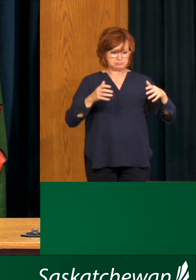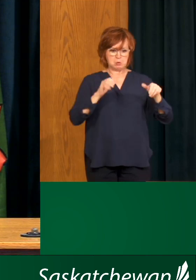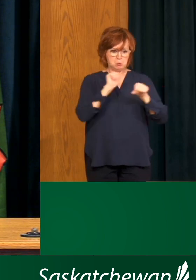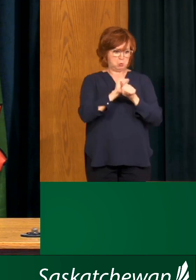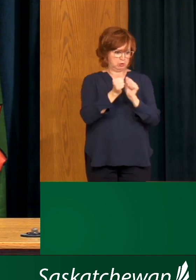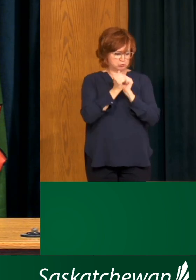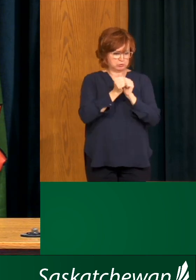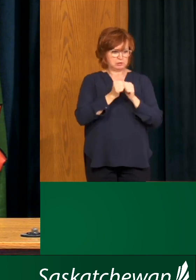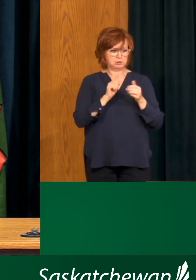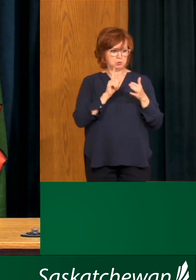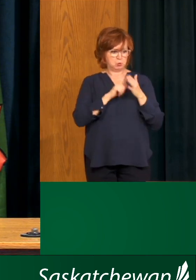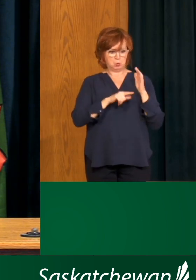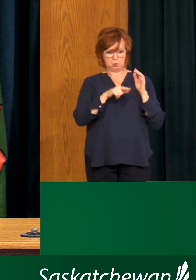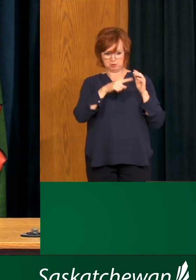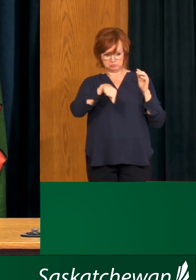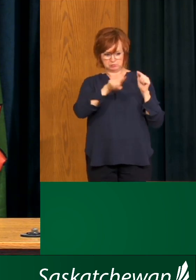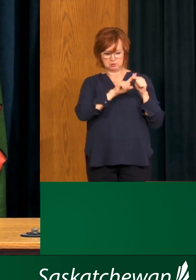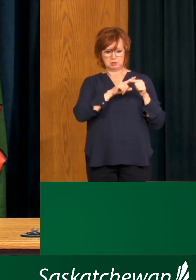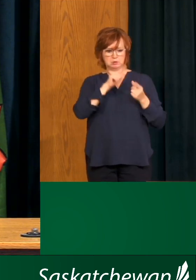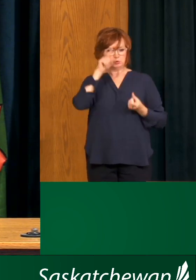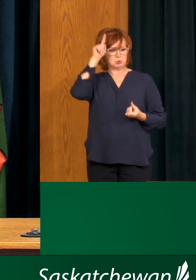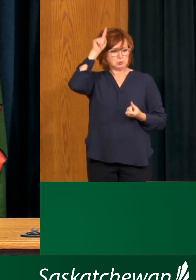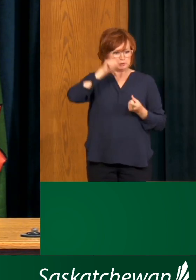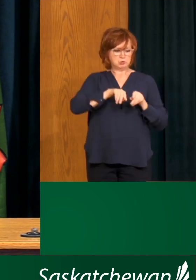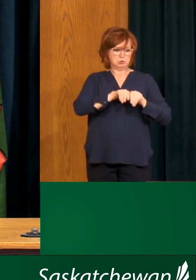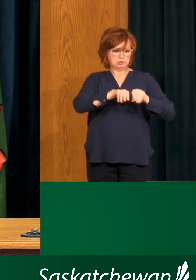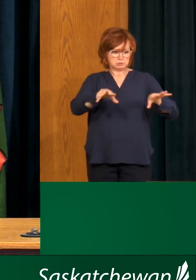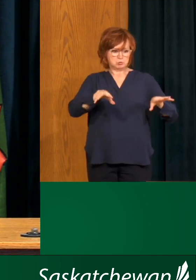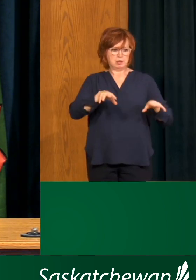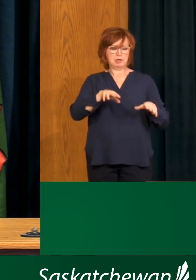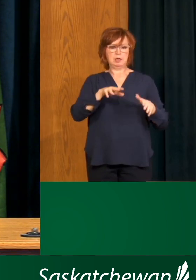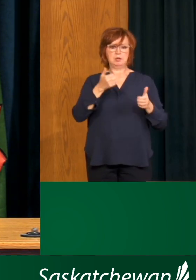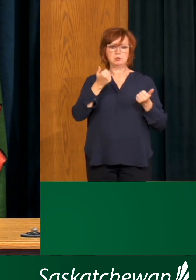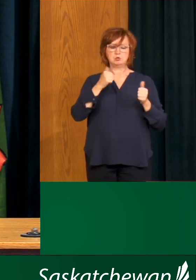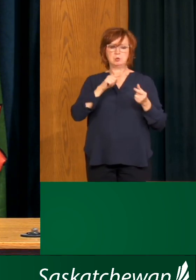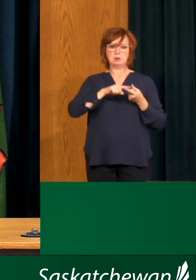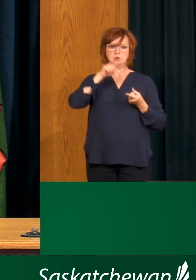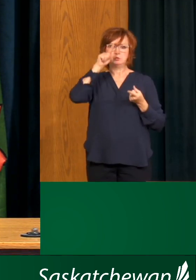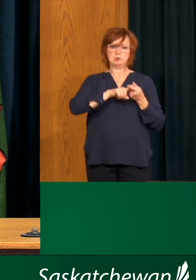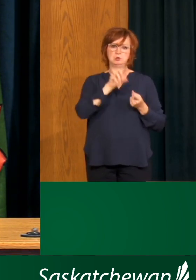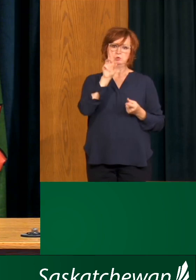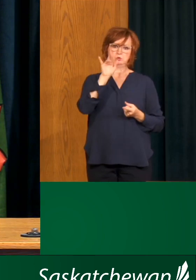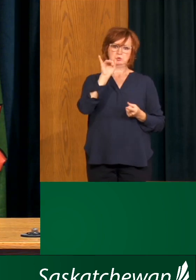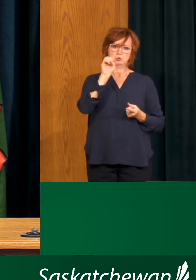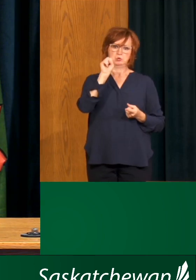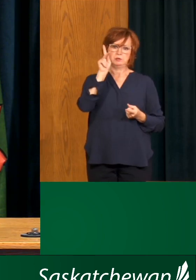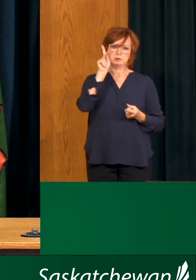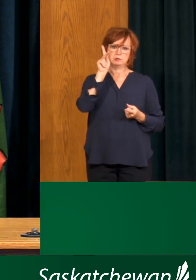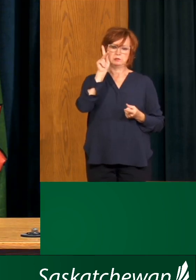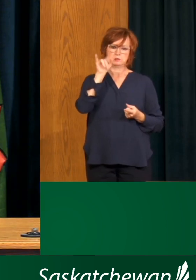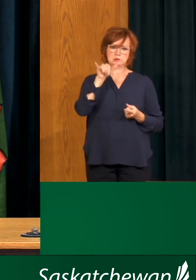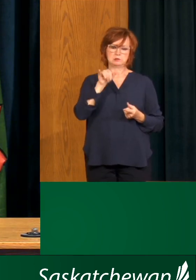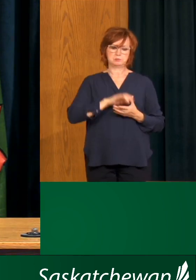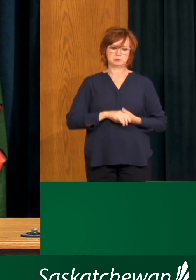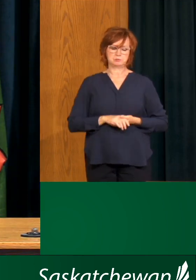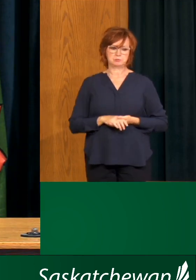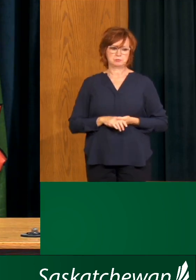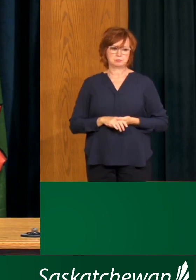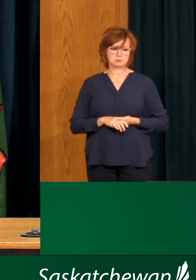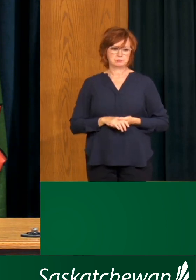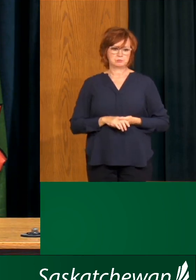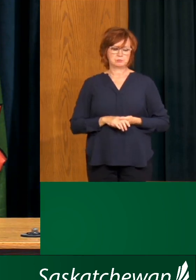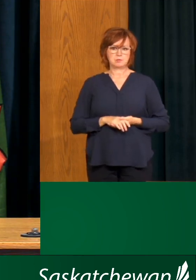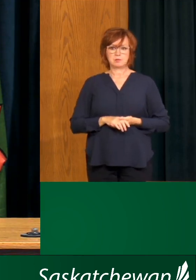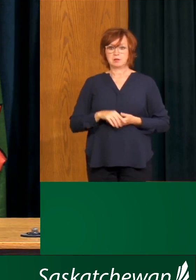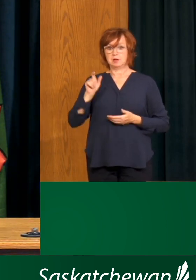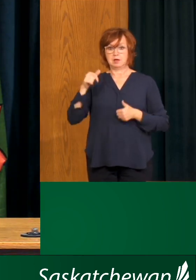parameters can be put forward to limit, minimize, and reduce the risk of spread of COVID-19. But we must once again remind ourselves that